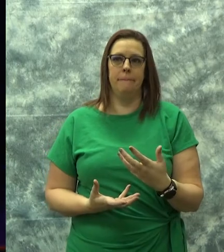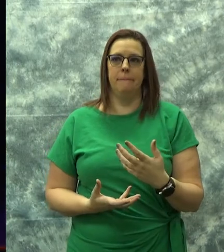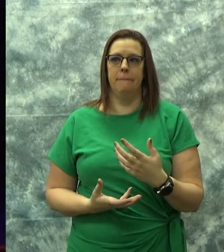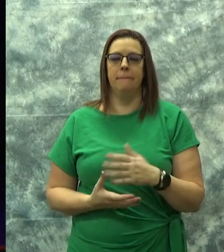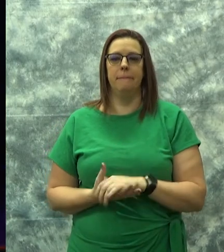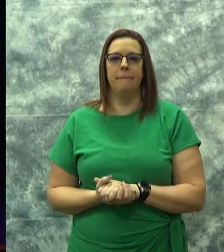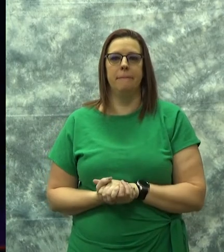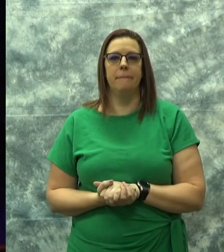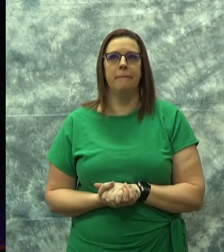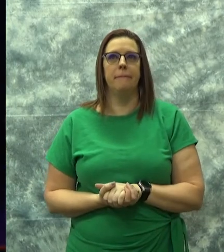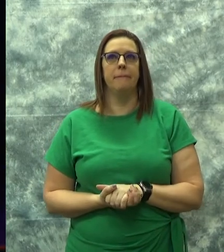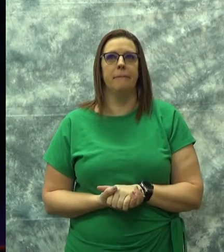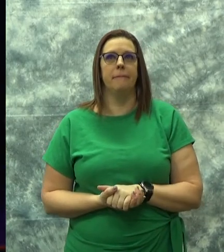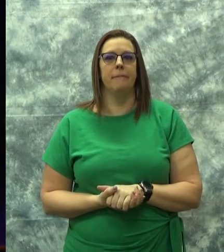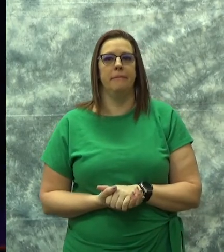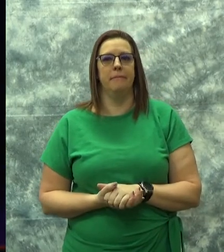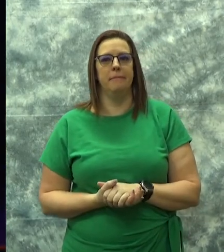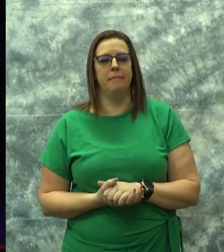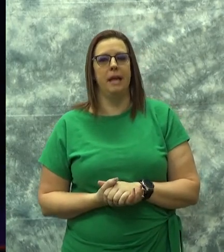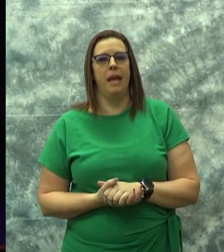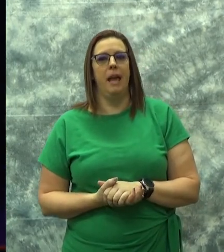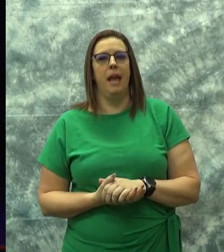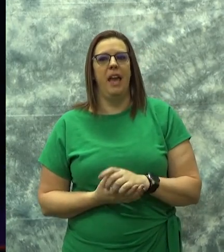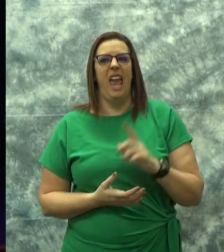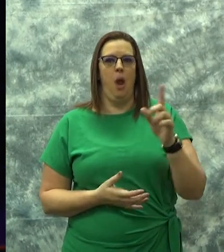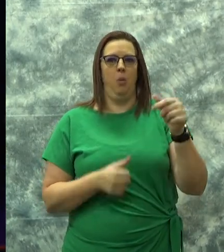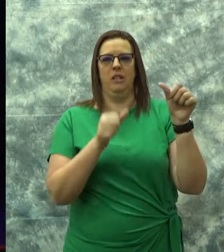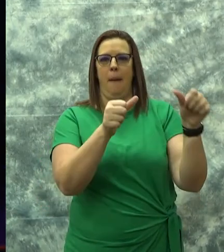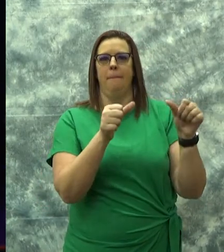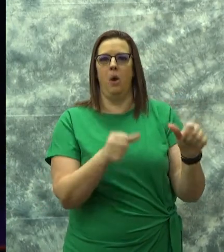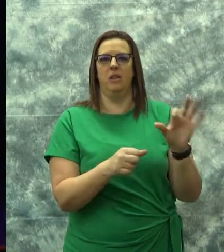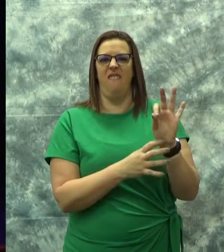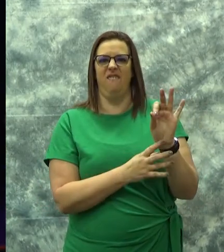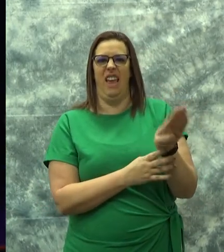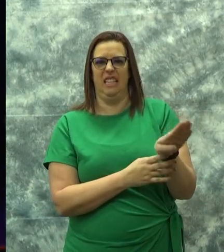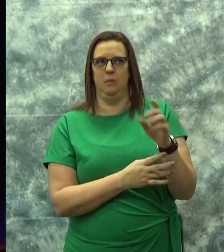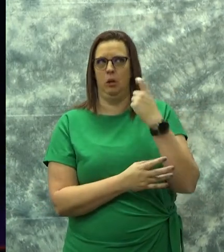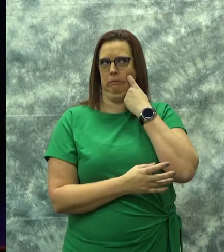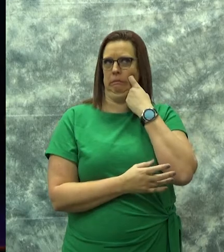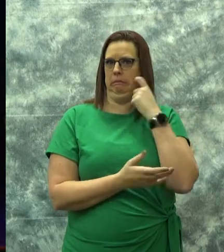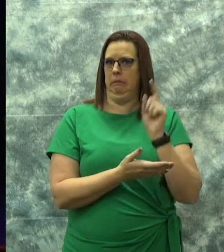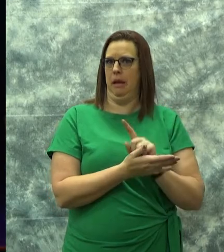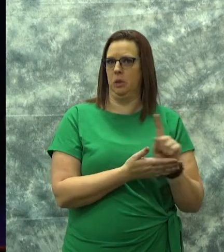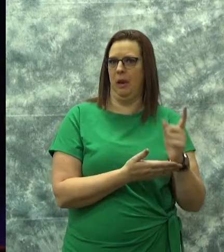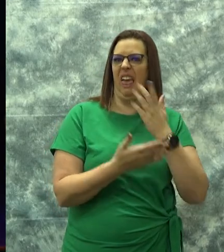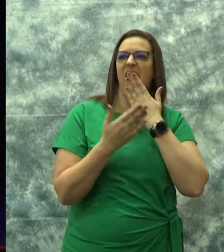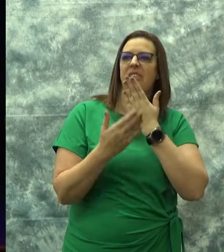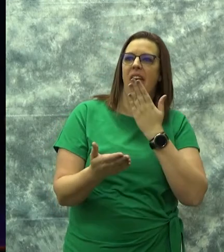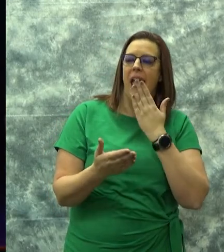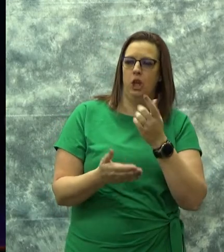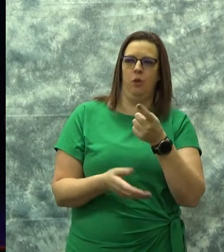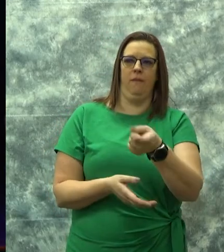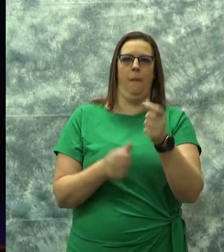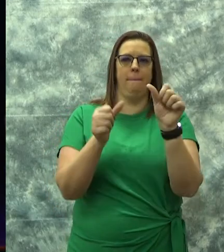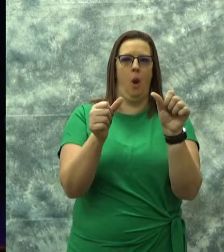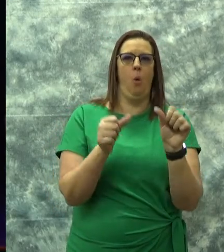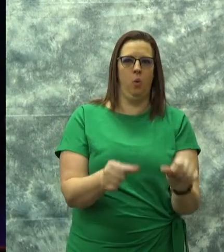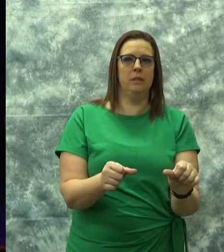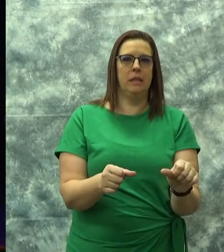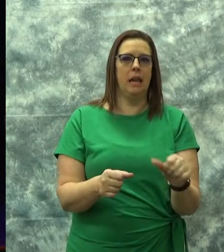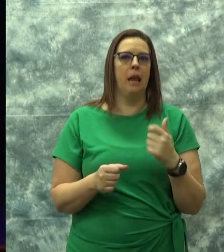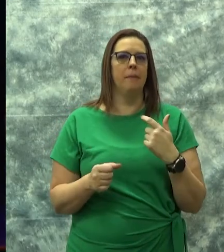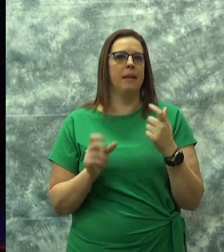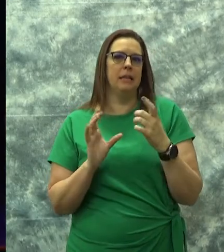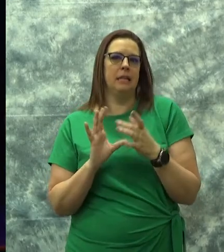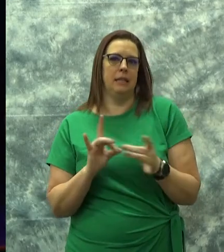poet, Hafiz. Shelley Sheets posted this on her Facebook page this past week. I thank Shelley for posting it because it